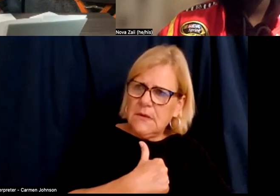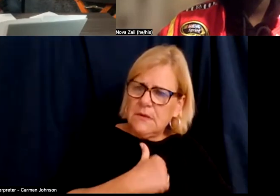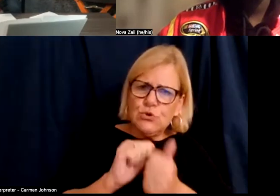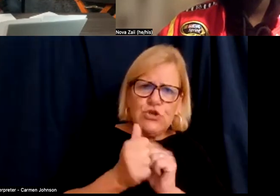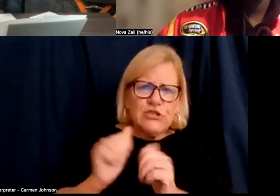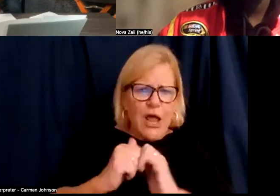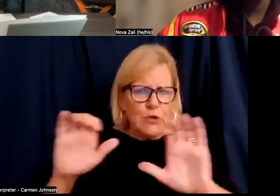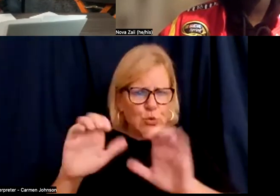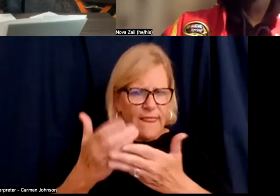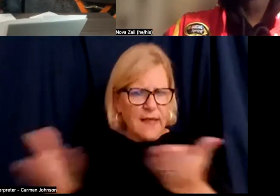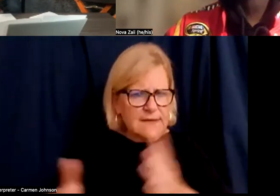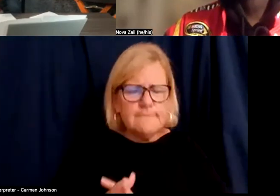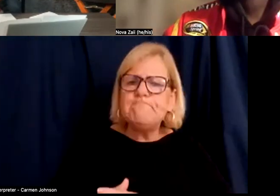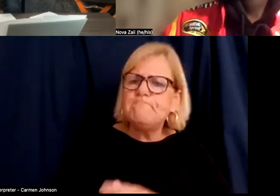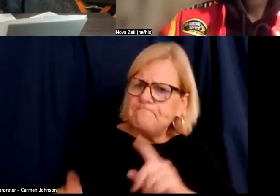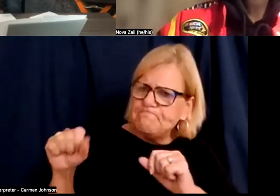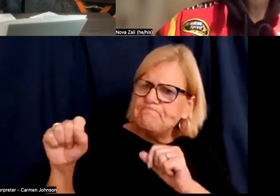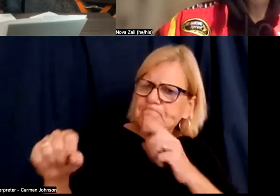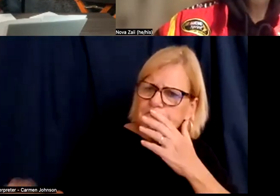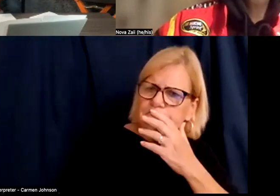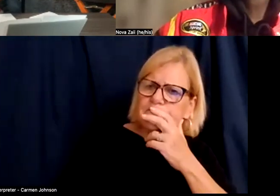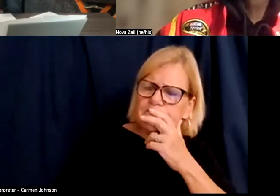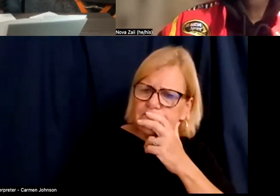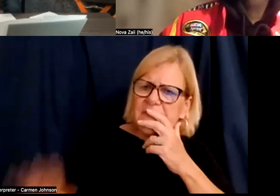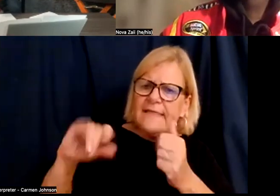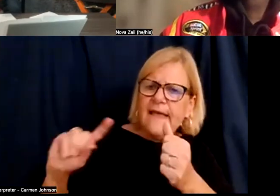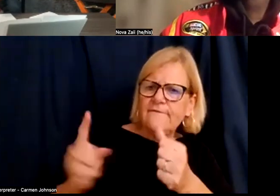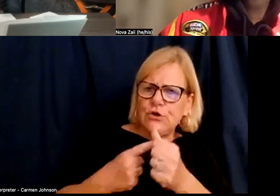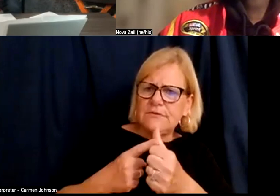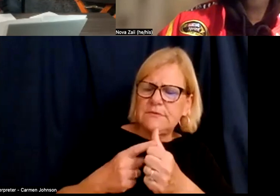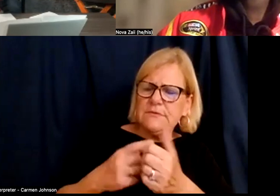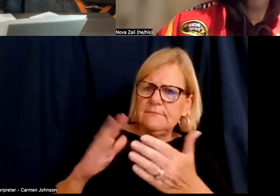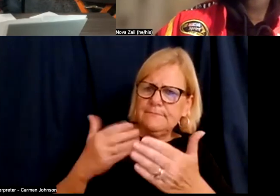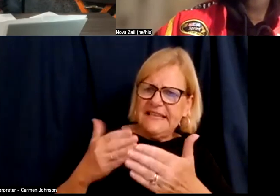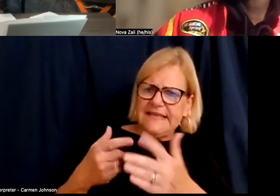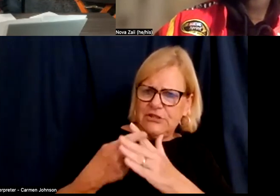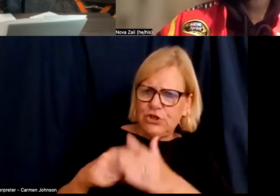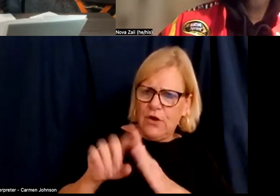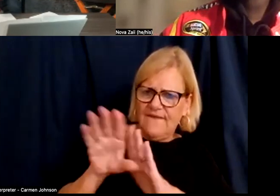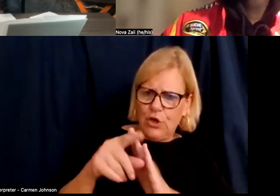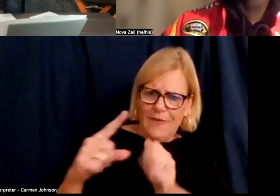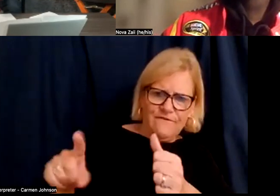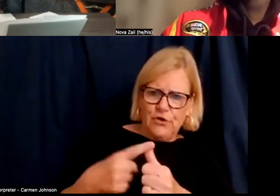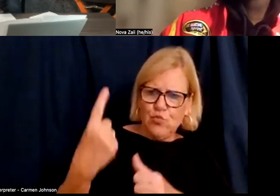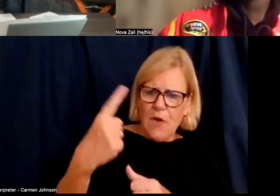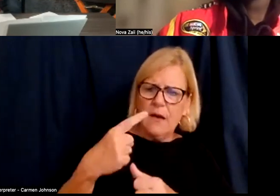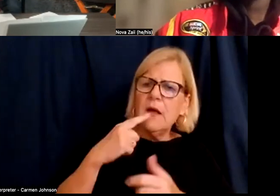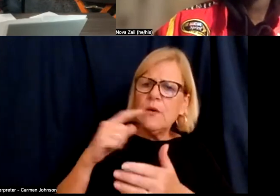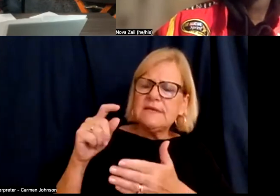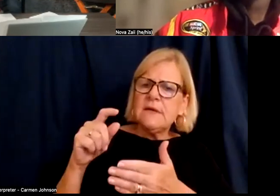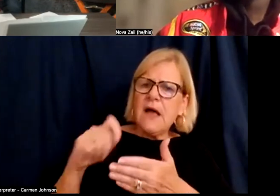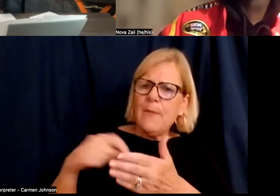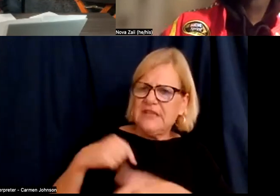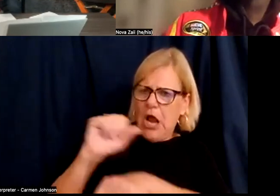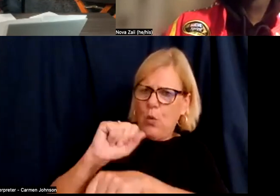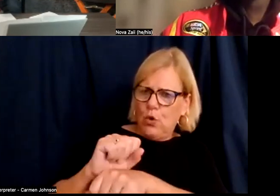the way we do things? Yeah. That first piece that started the video was a composition that I